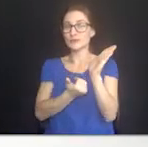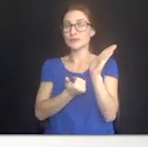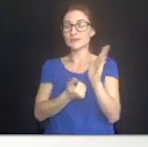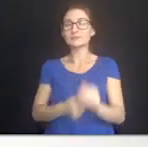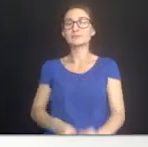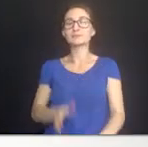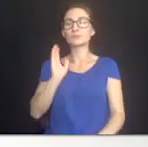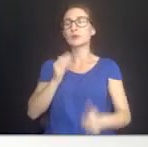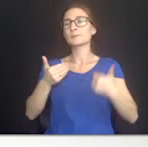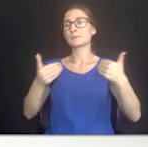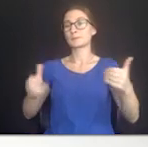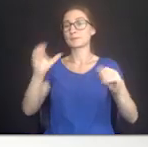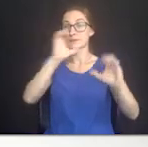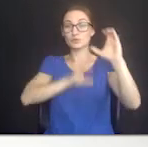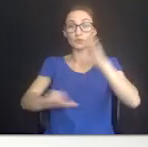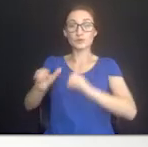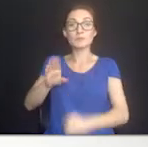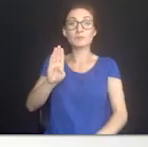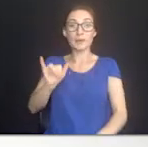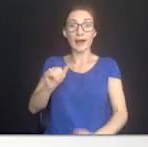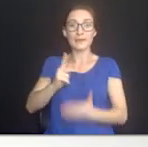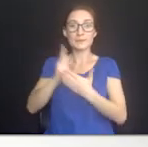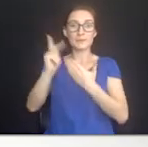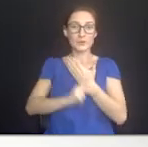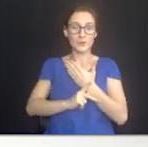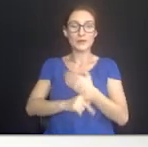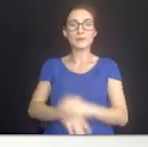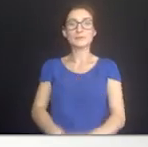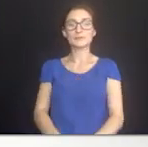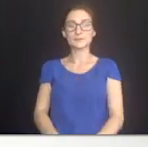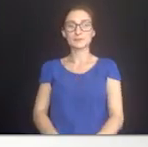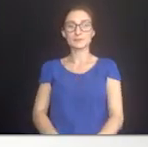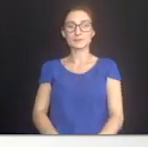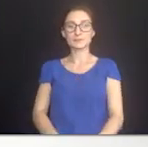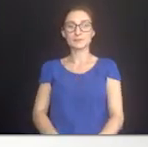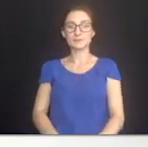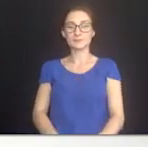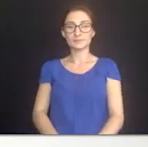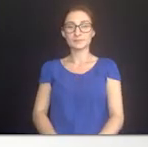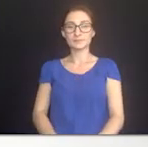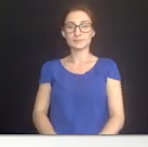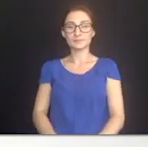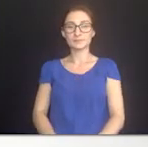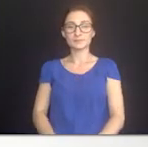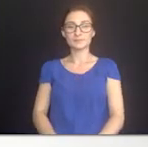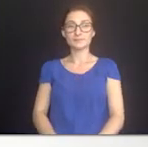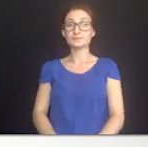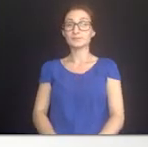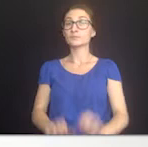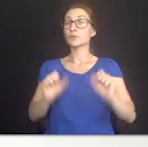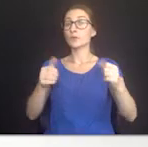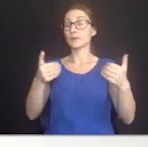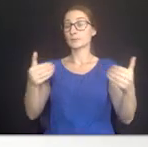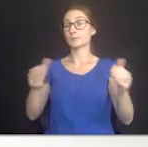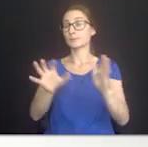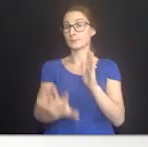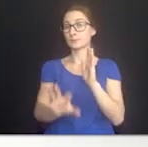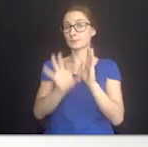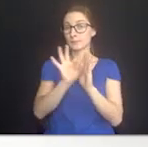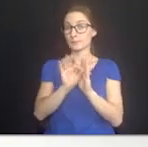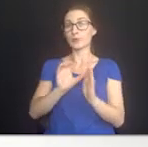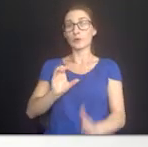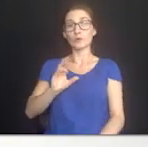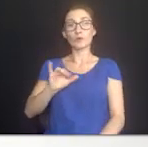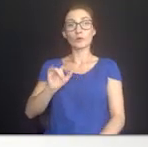directory. So we're going to search by programs. John, thank you. So this allows us to